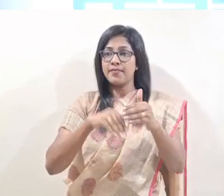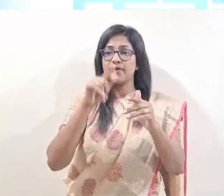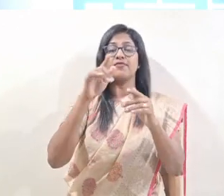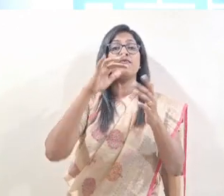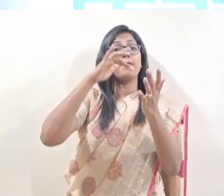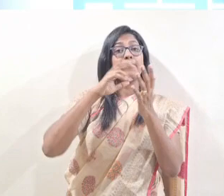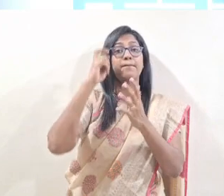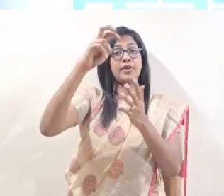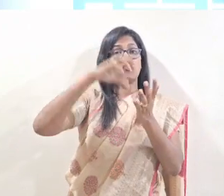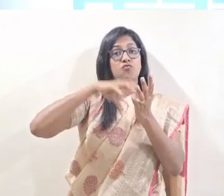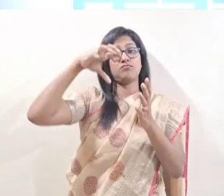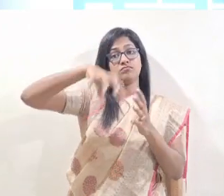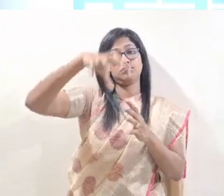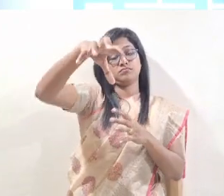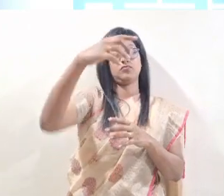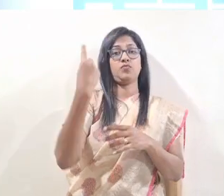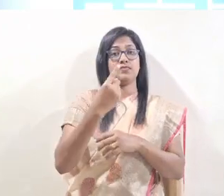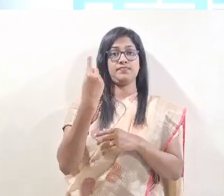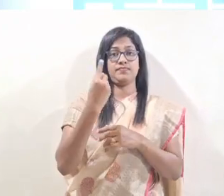specifically.